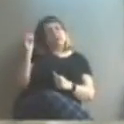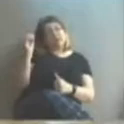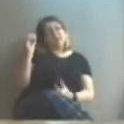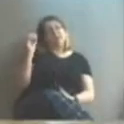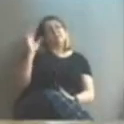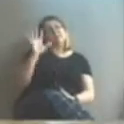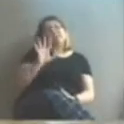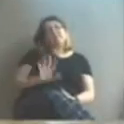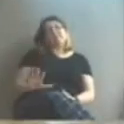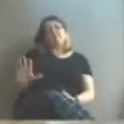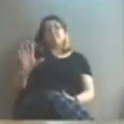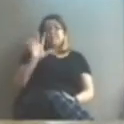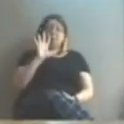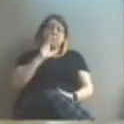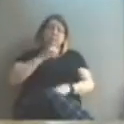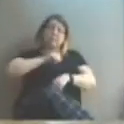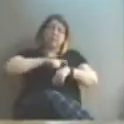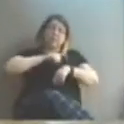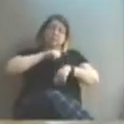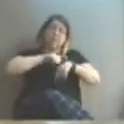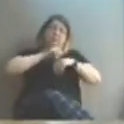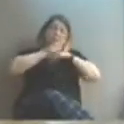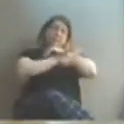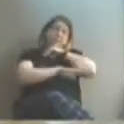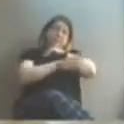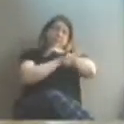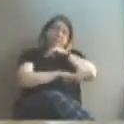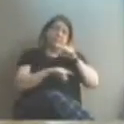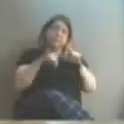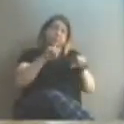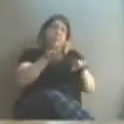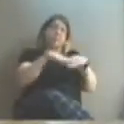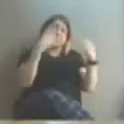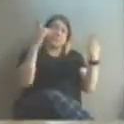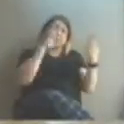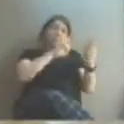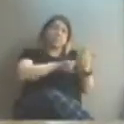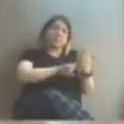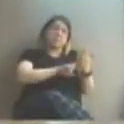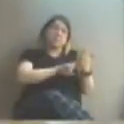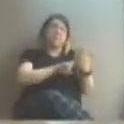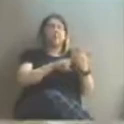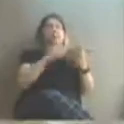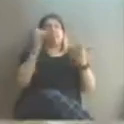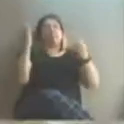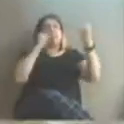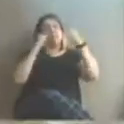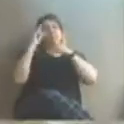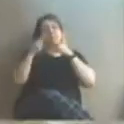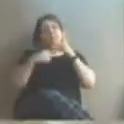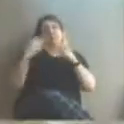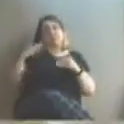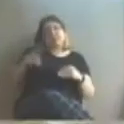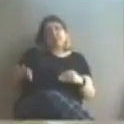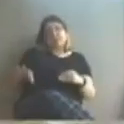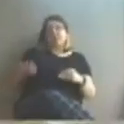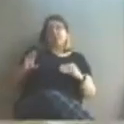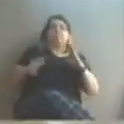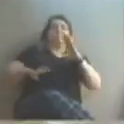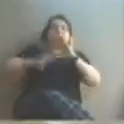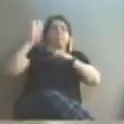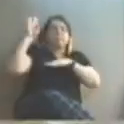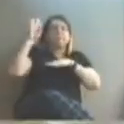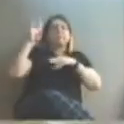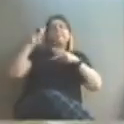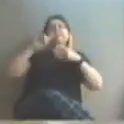there are periods of time in the fall during open enrollment when calls about benefits spike. At the beginning of the year, it was calls